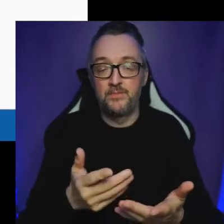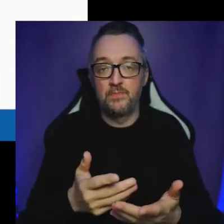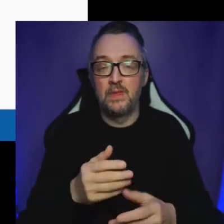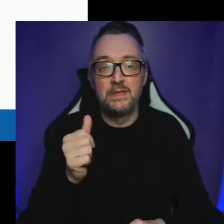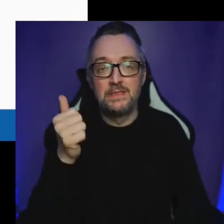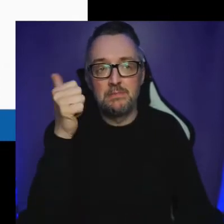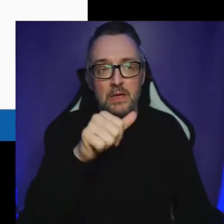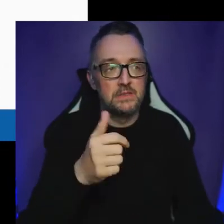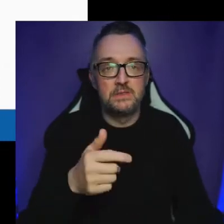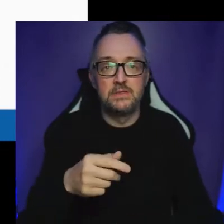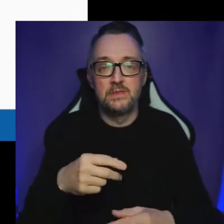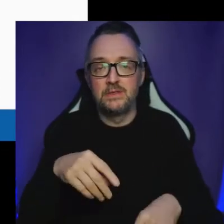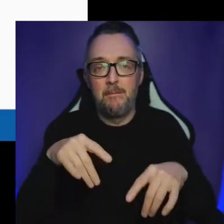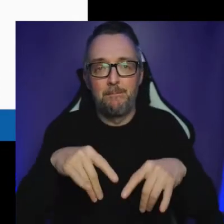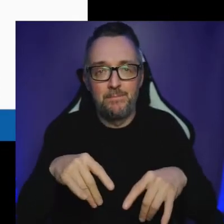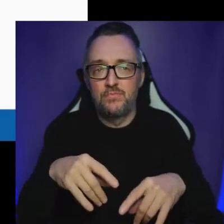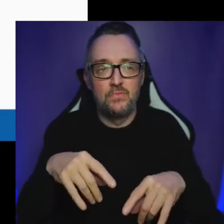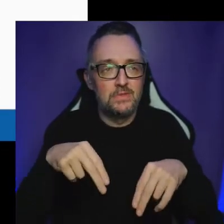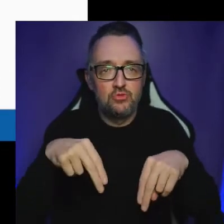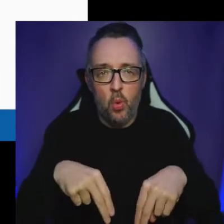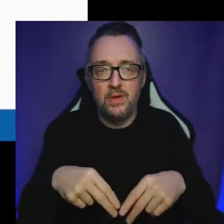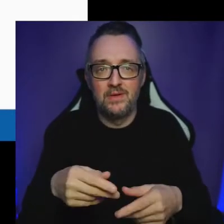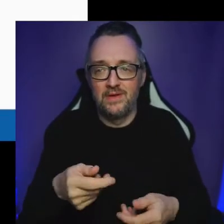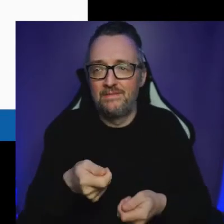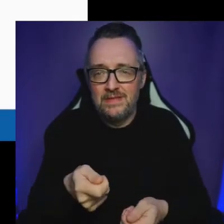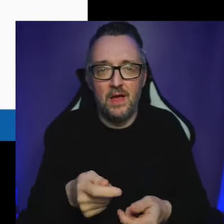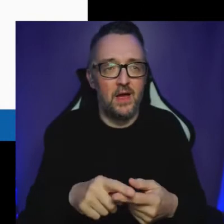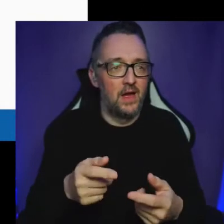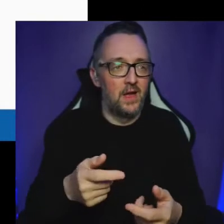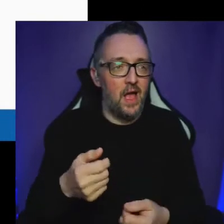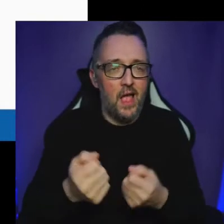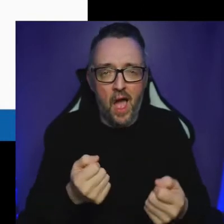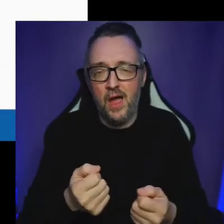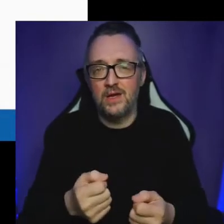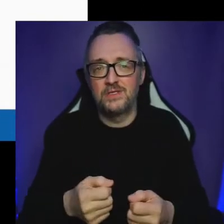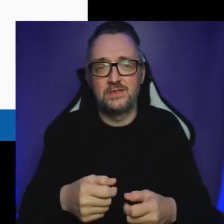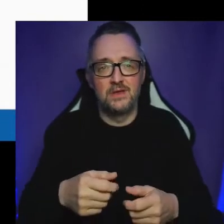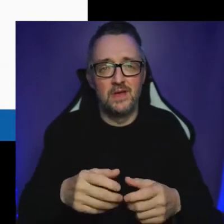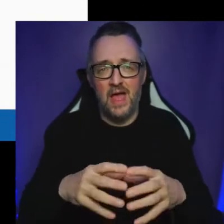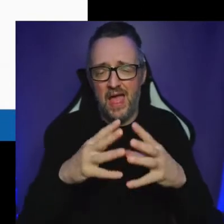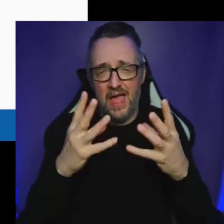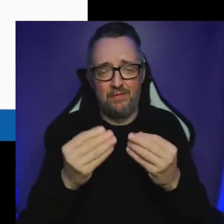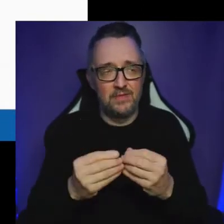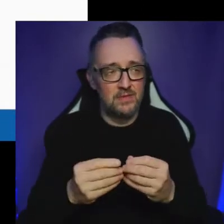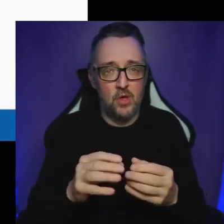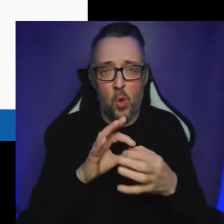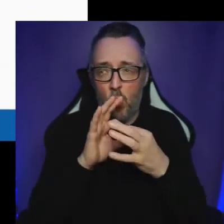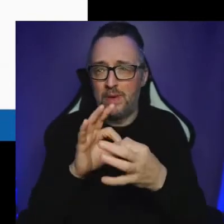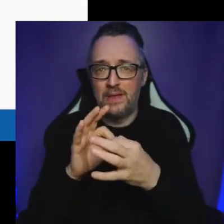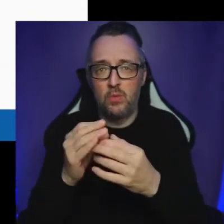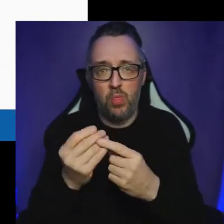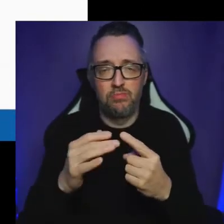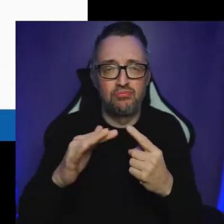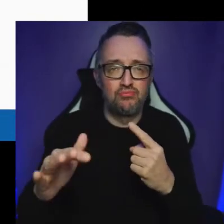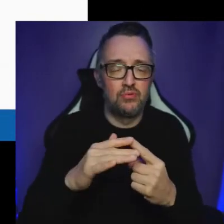baby monitors, thermostats, fridges, health monitors. Cars are digitally connected, general logistics and the whole kind